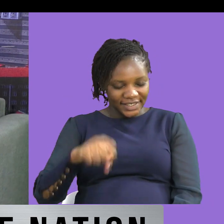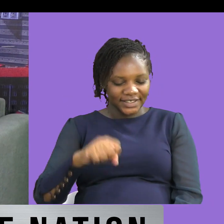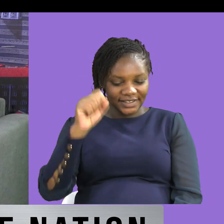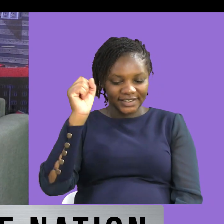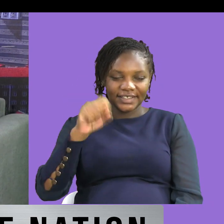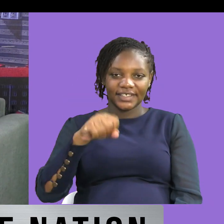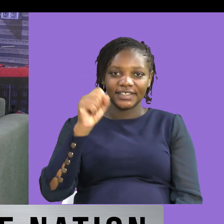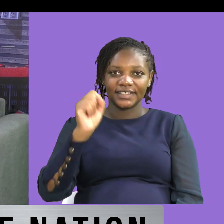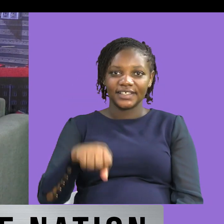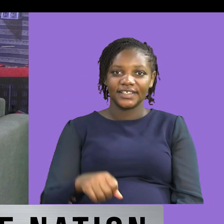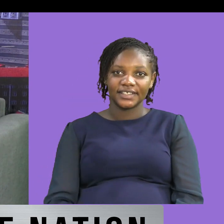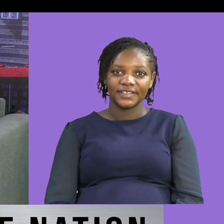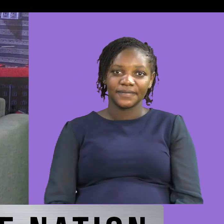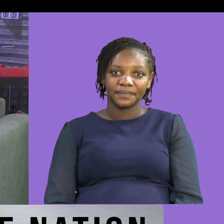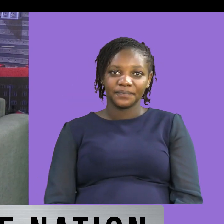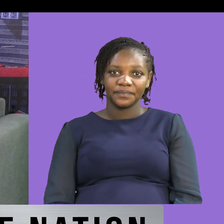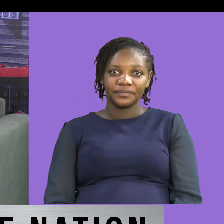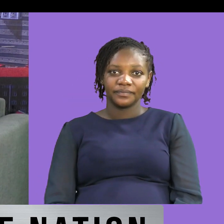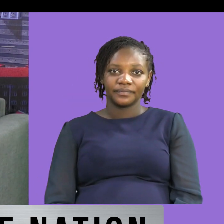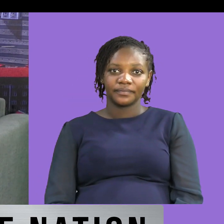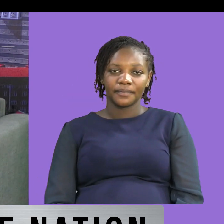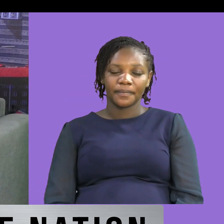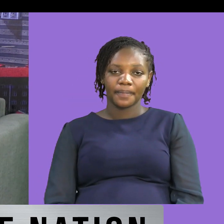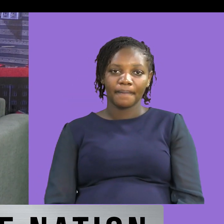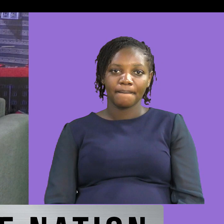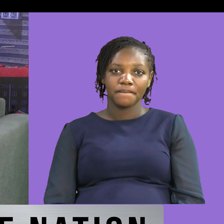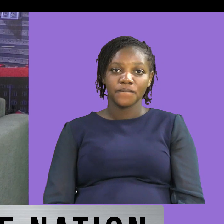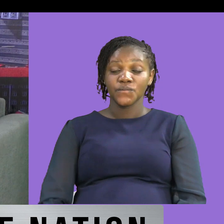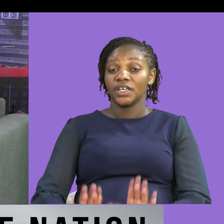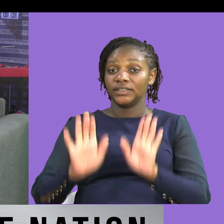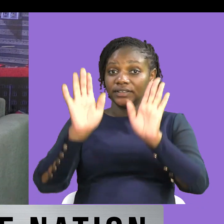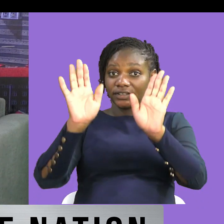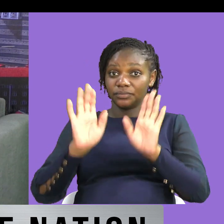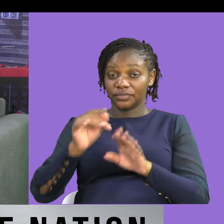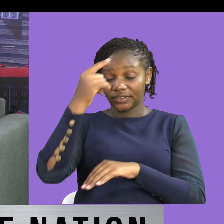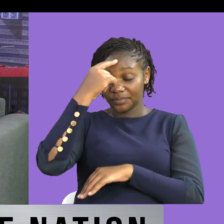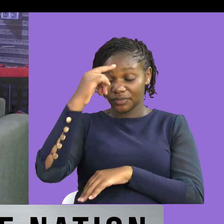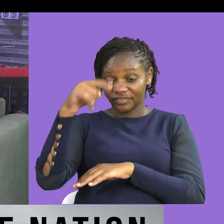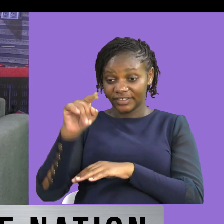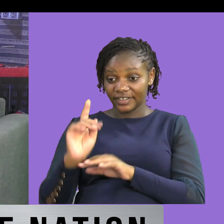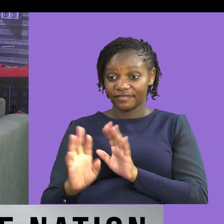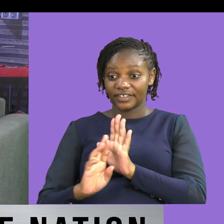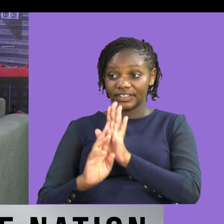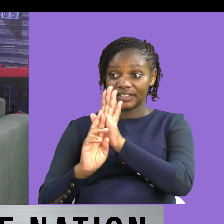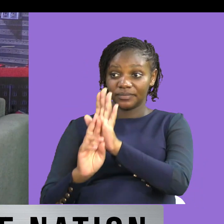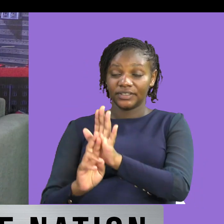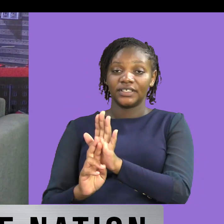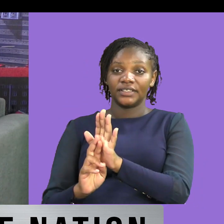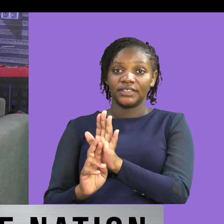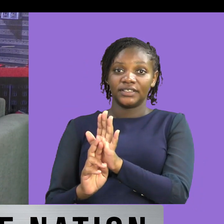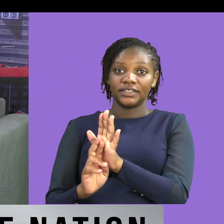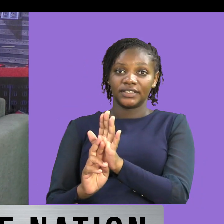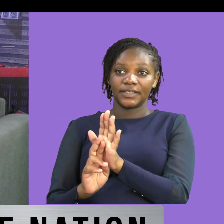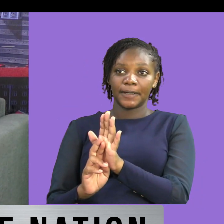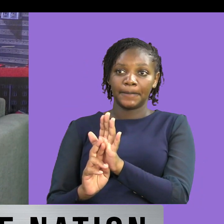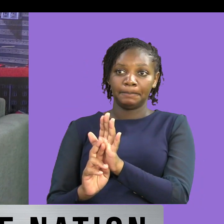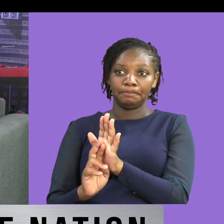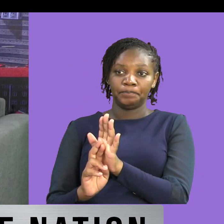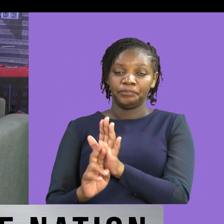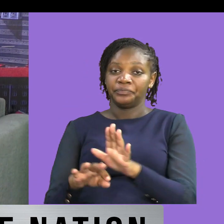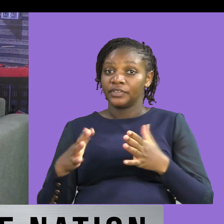so that it's important because she's representing